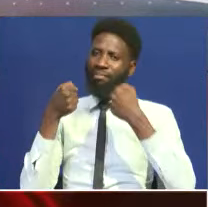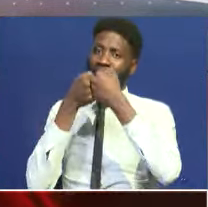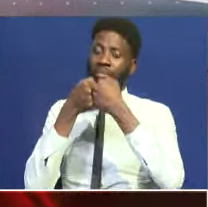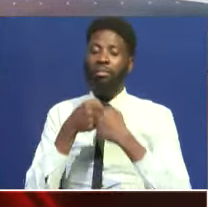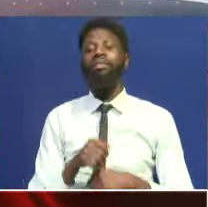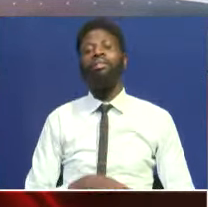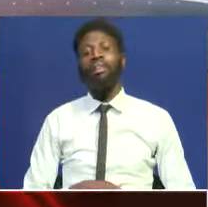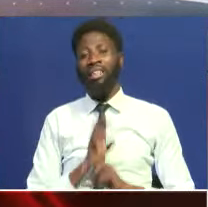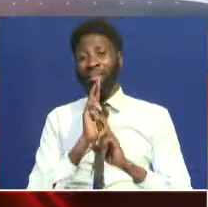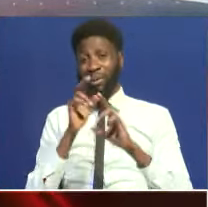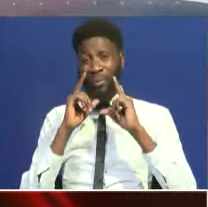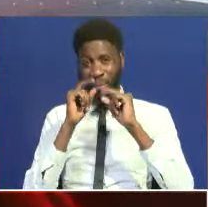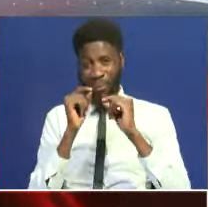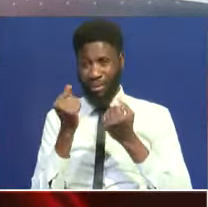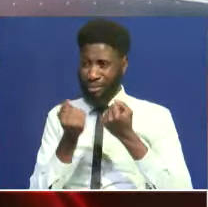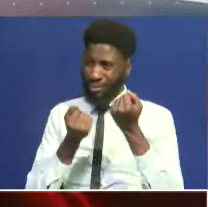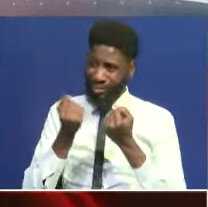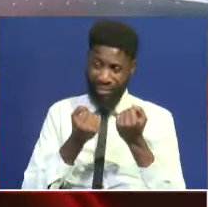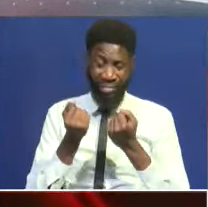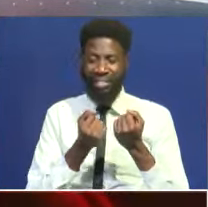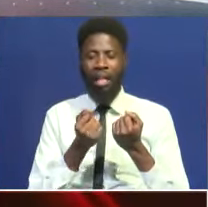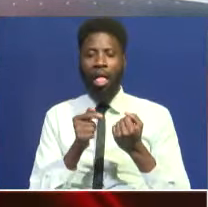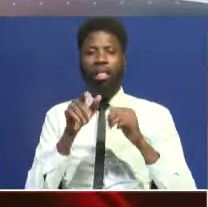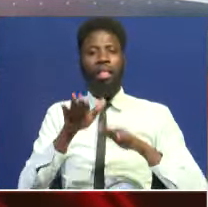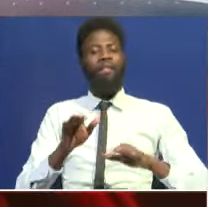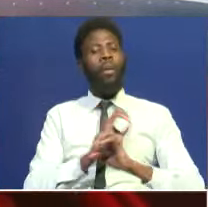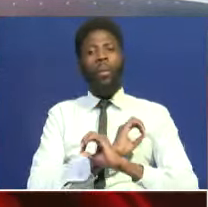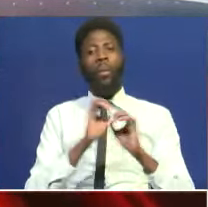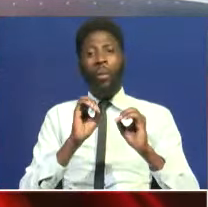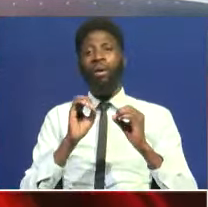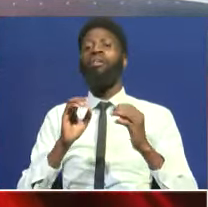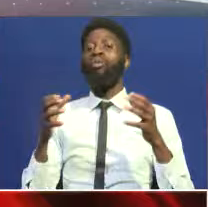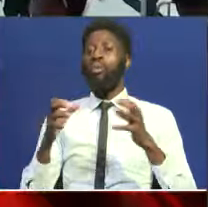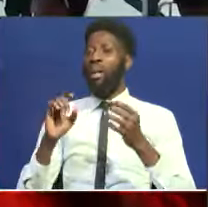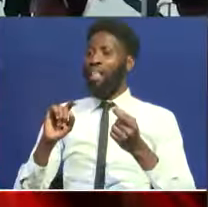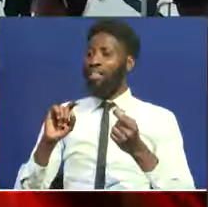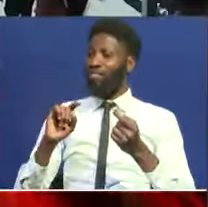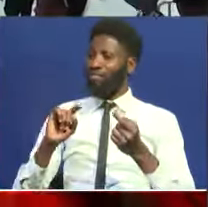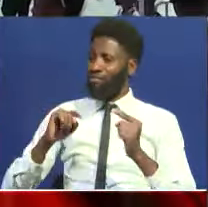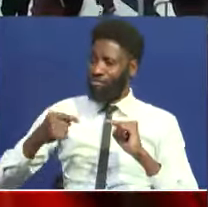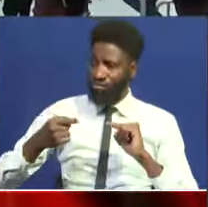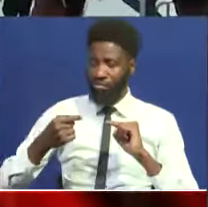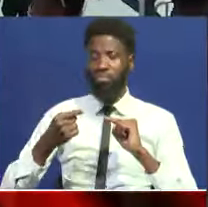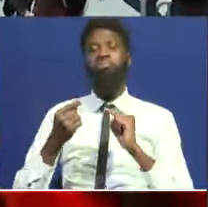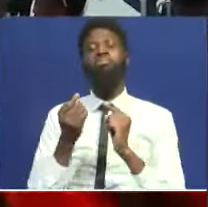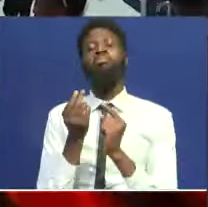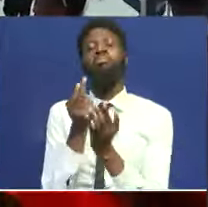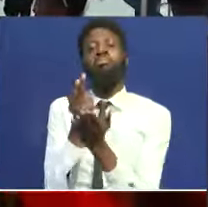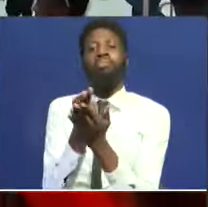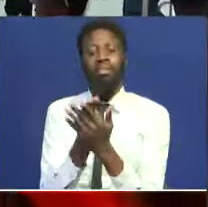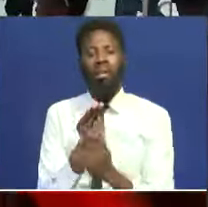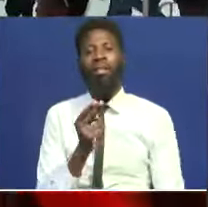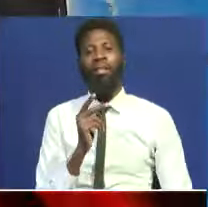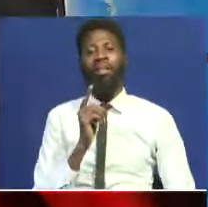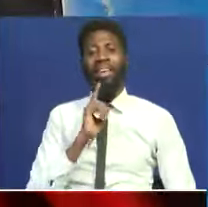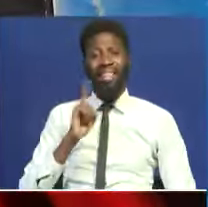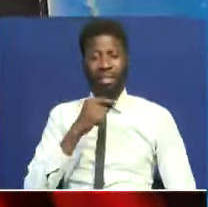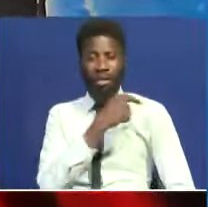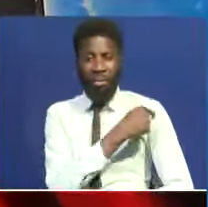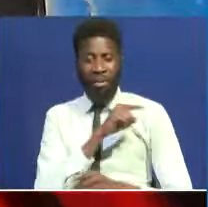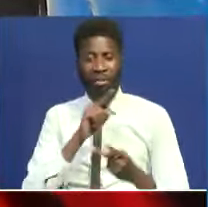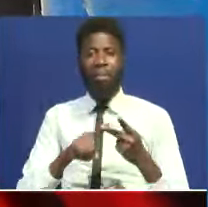a result of reckless driving the victims were swiftly taken to kinata National Hospital and BAGI hospital for urgent medical